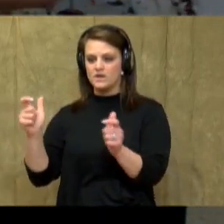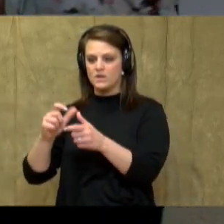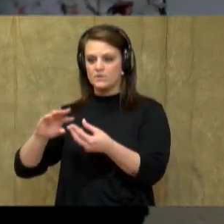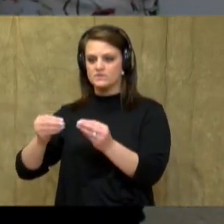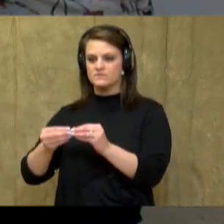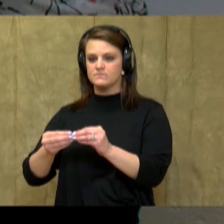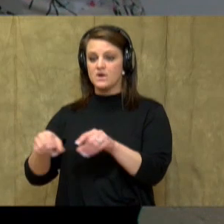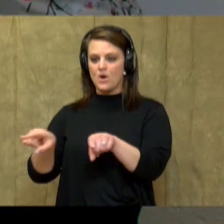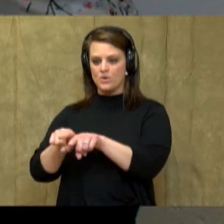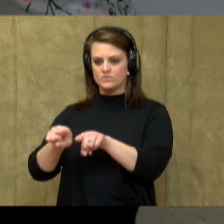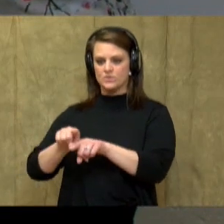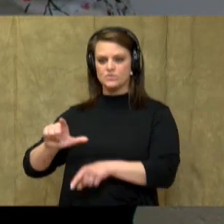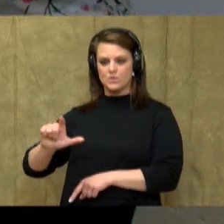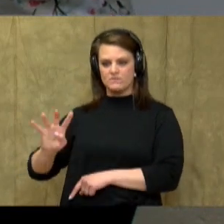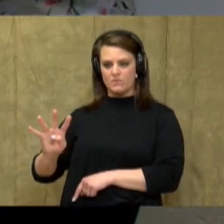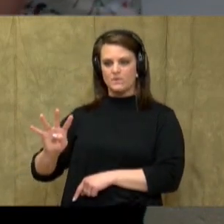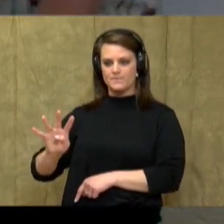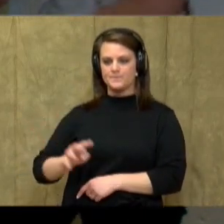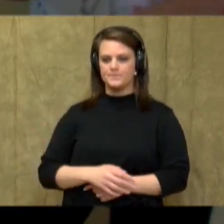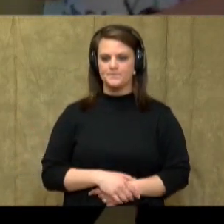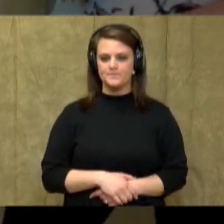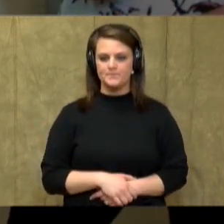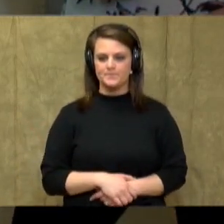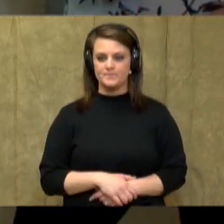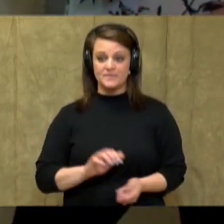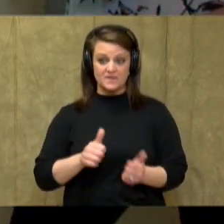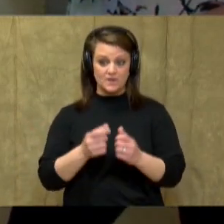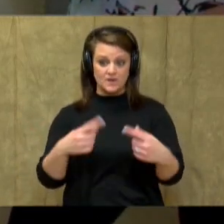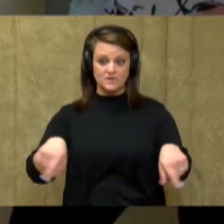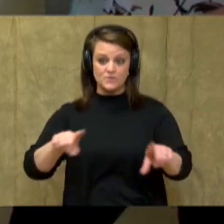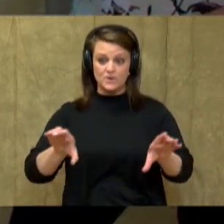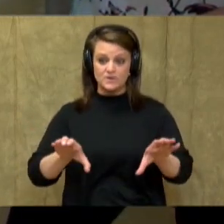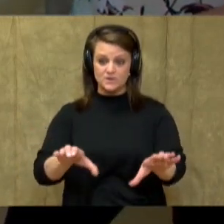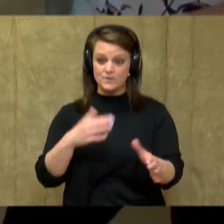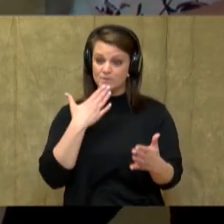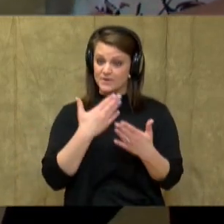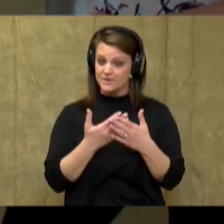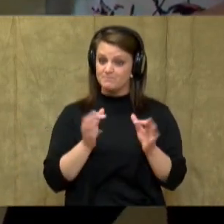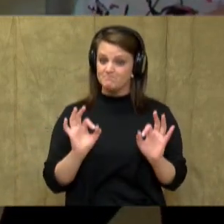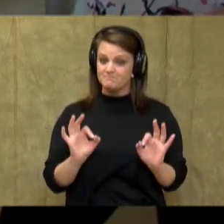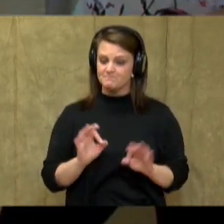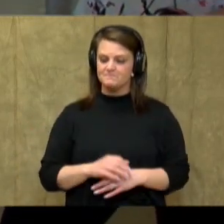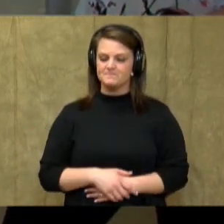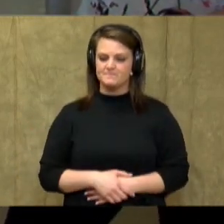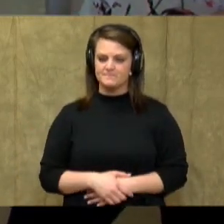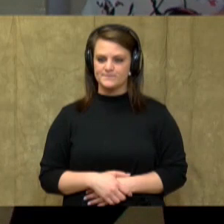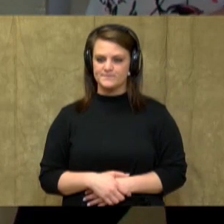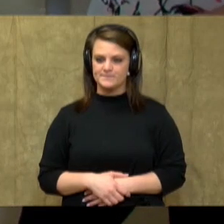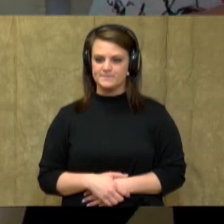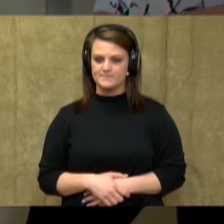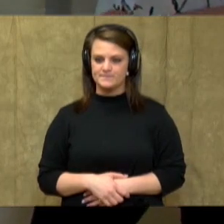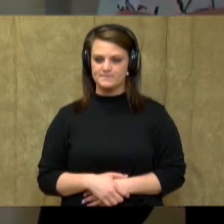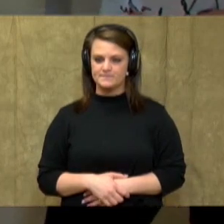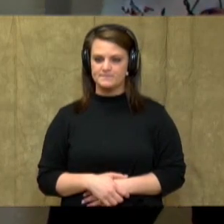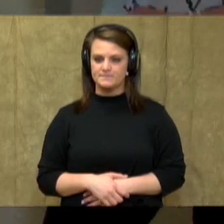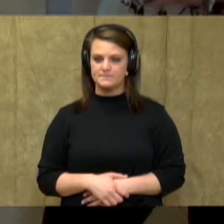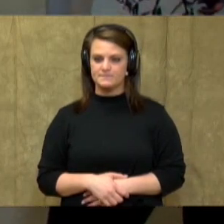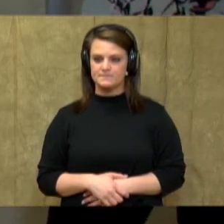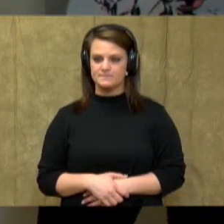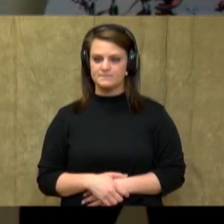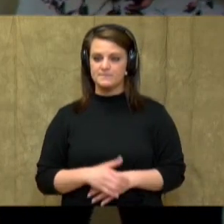also 24. All right, so how'd you do? Pretty good? Okay. All right,